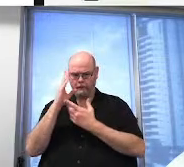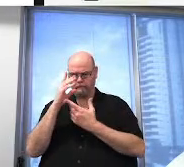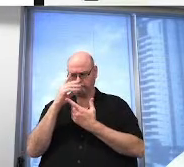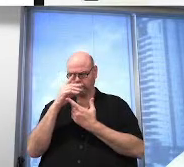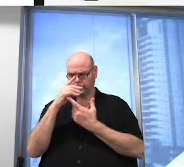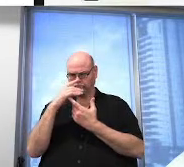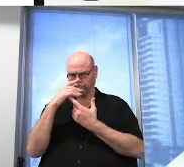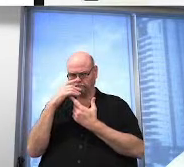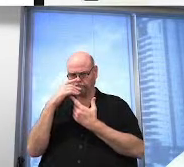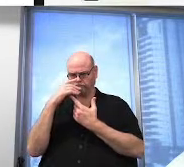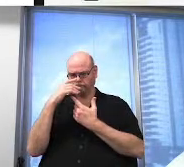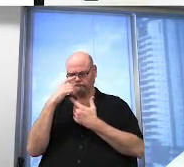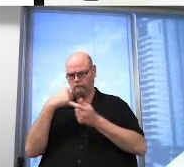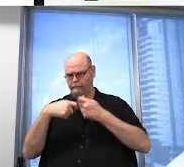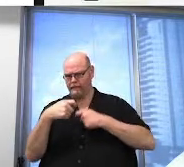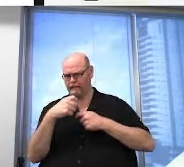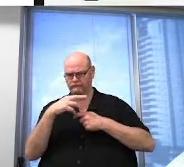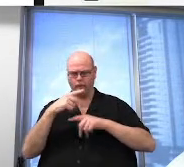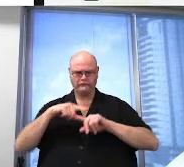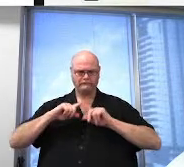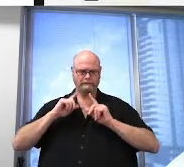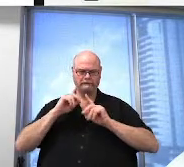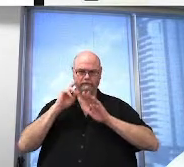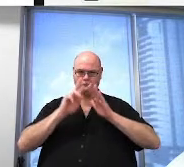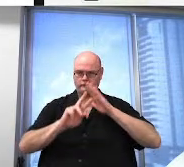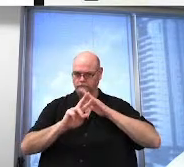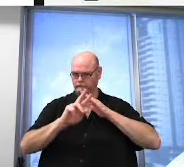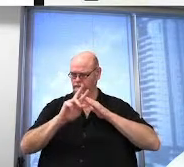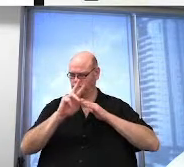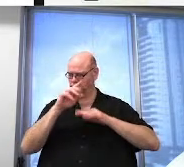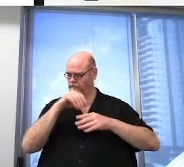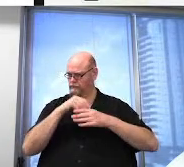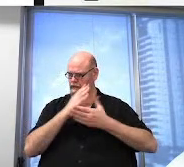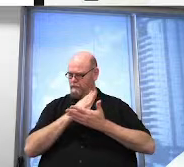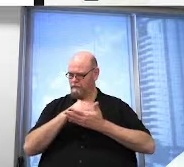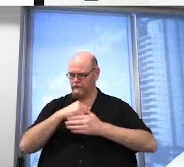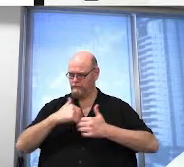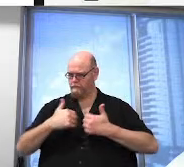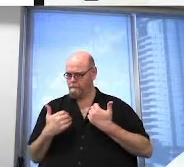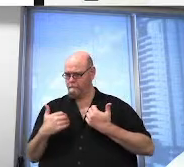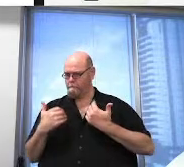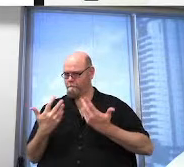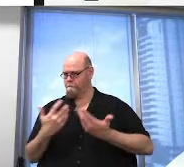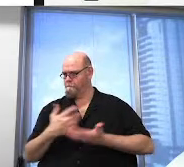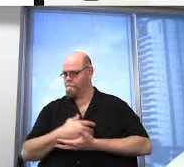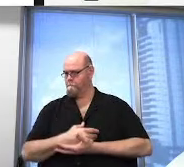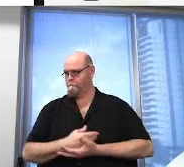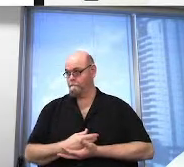of activity planned on the inspection side in the unconstrained budget versus the constrained budget?